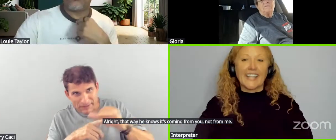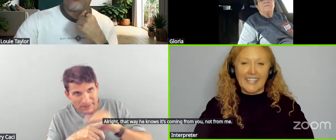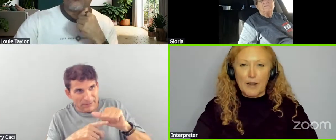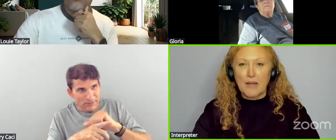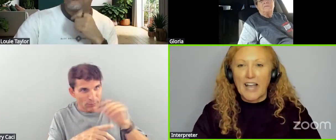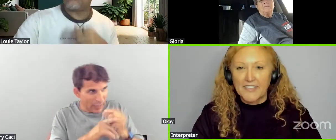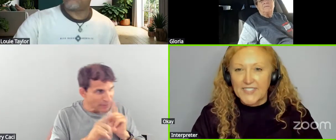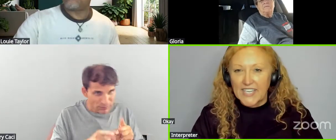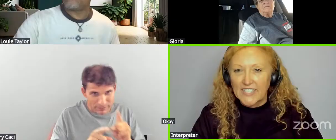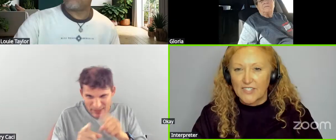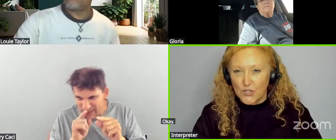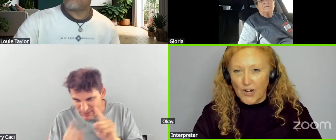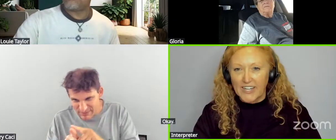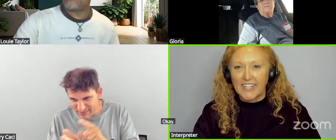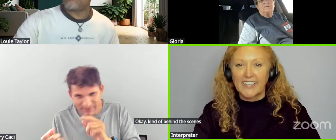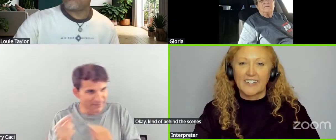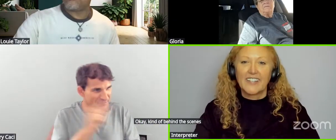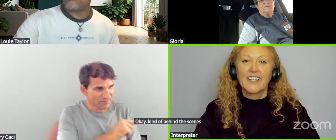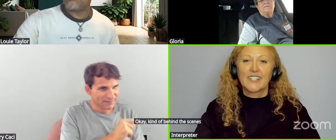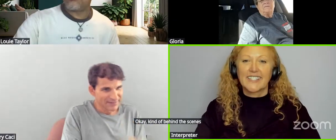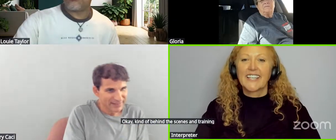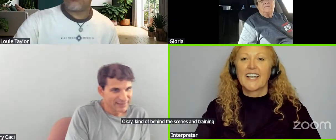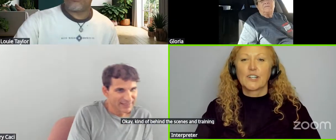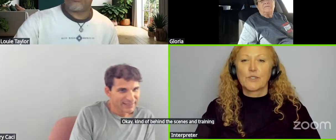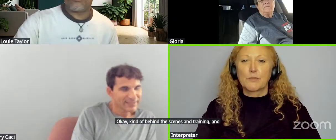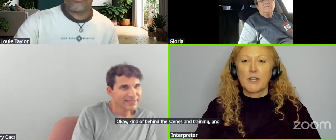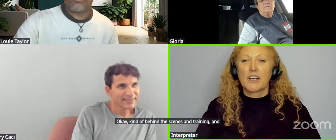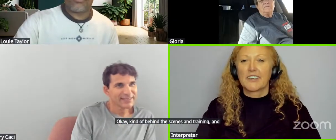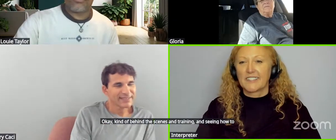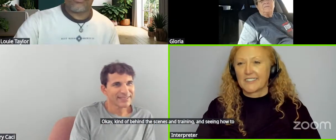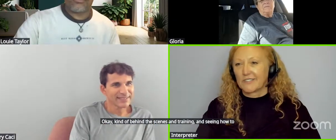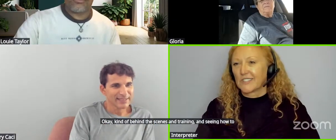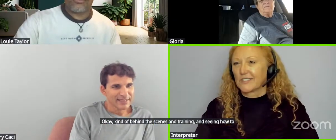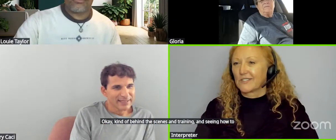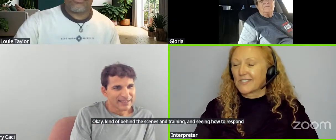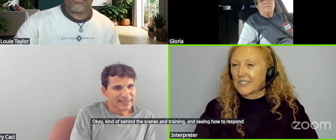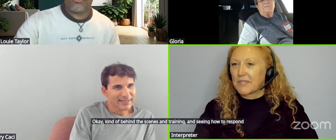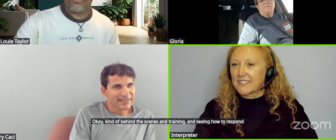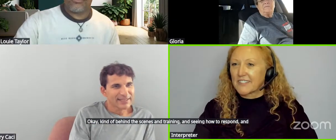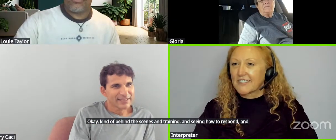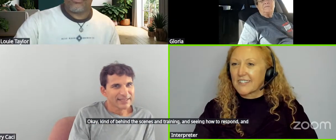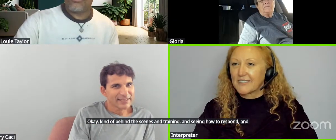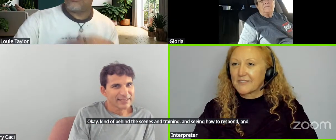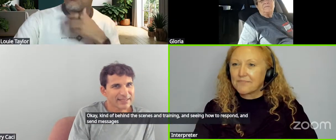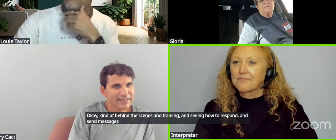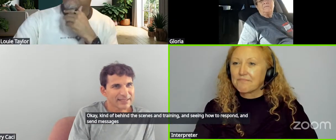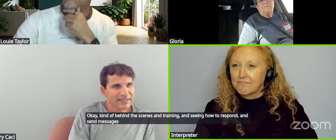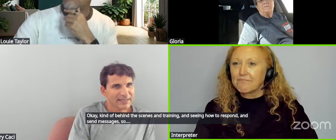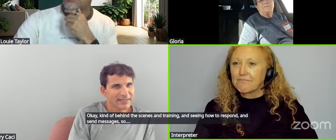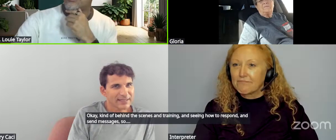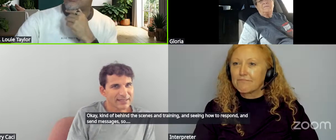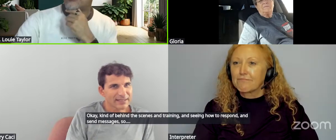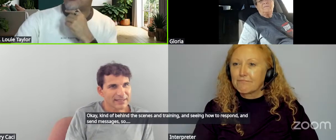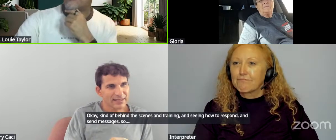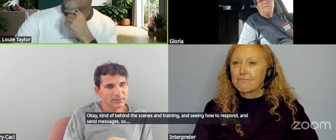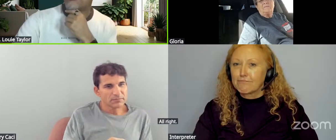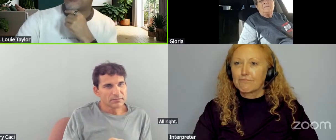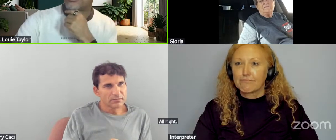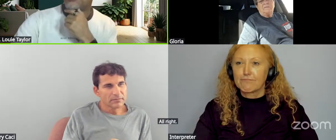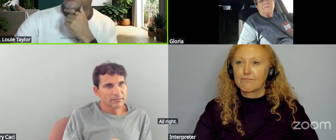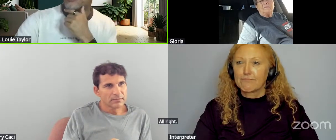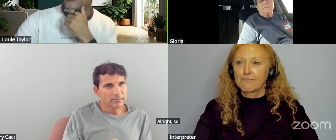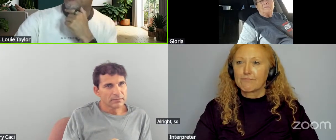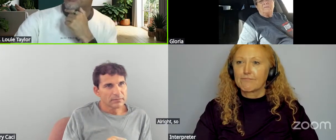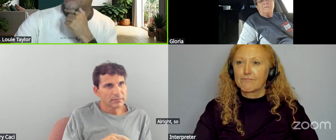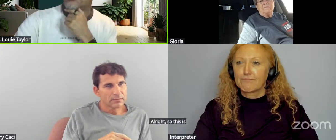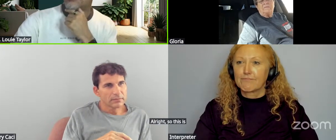Okay. Kind of behind the scenes and training and seeing how to respond and send messages. So. All right. So this